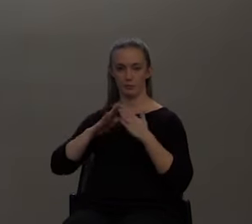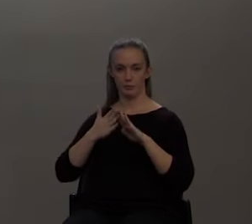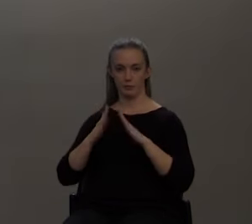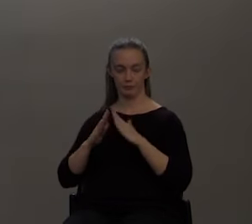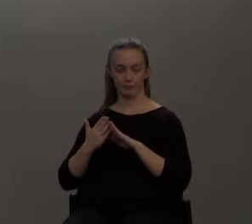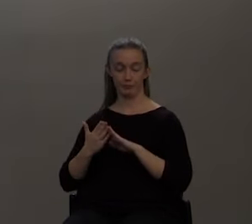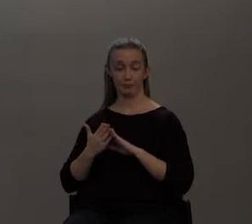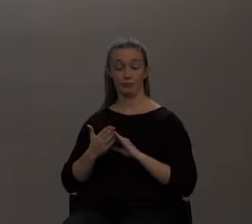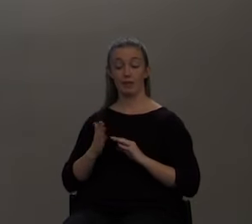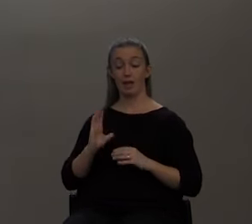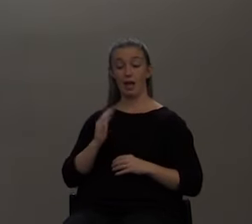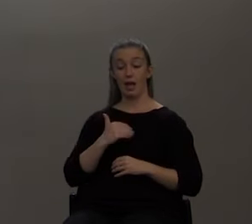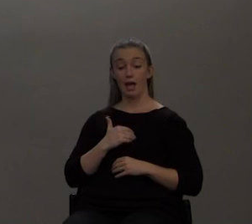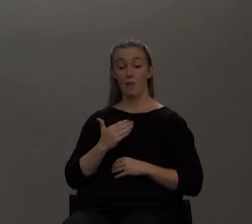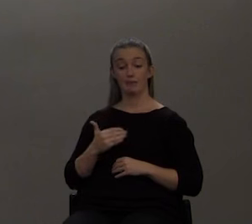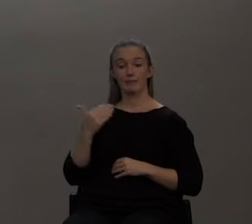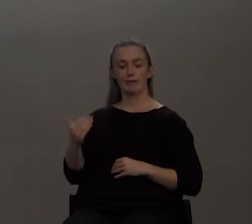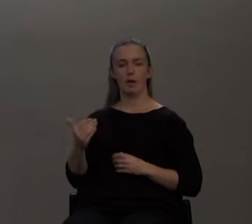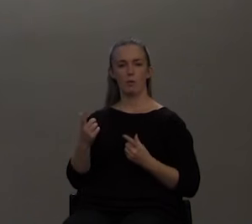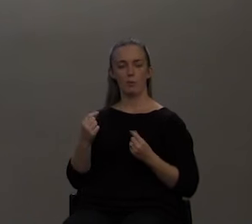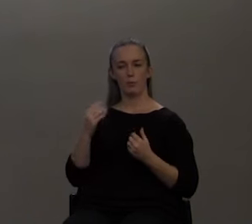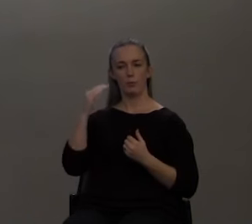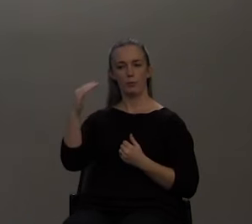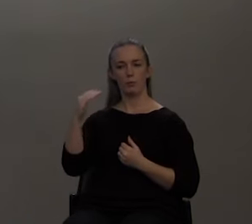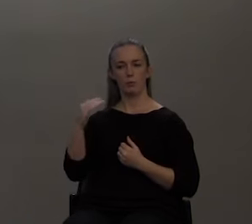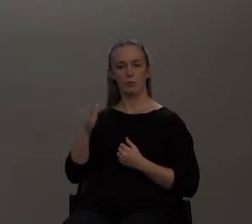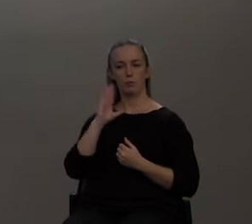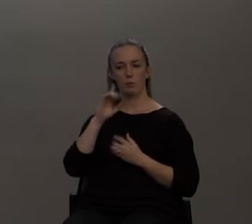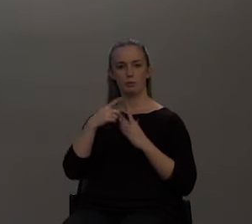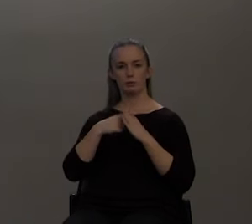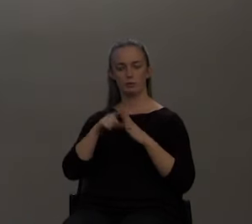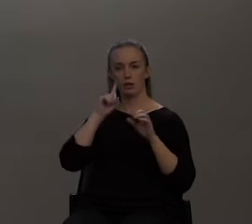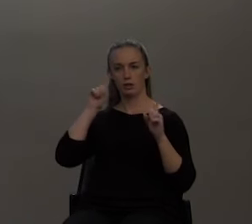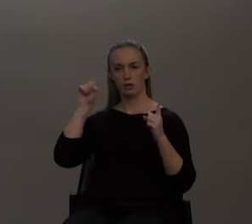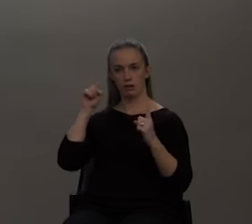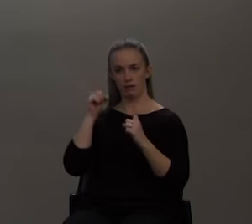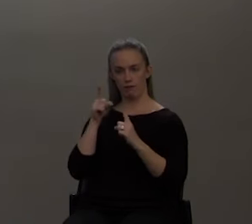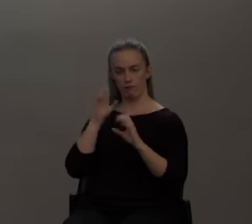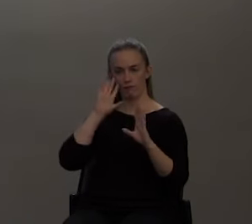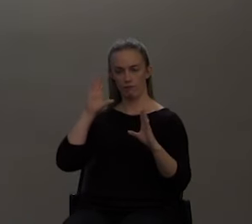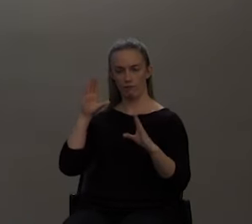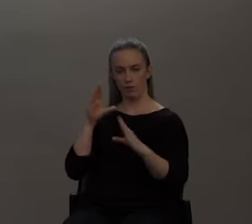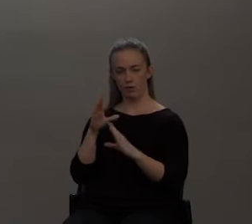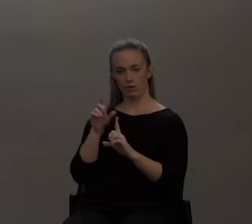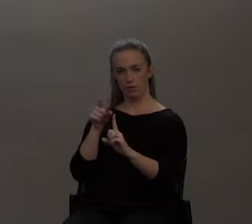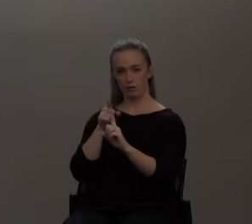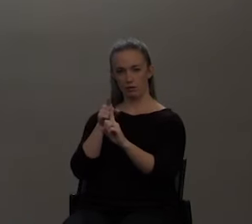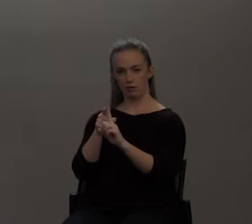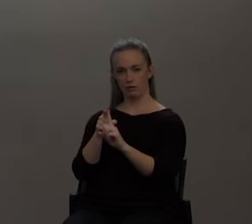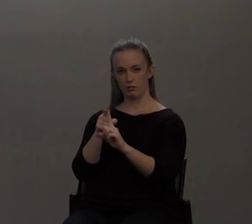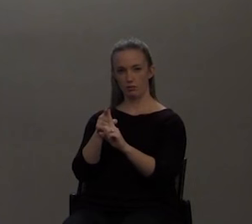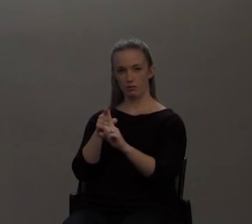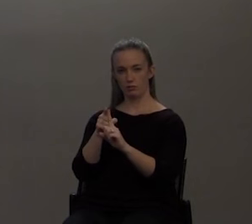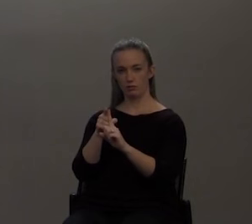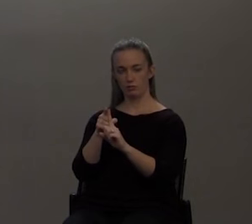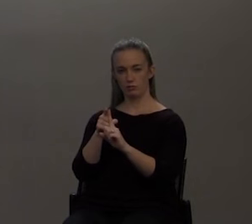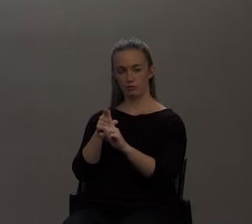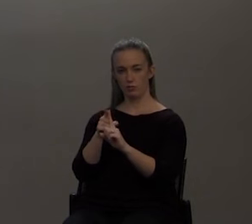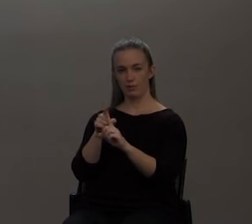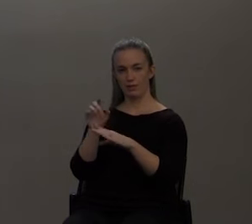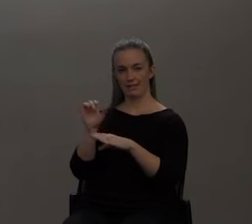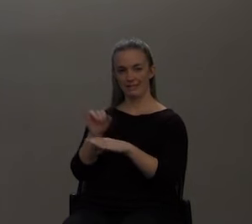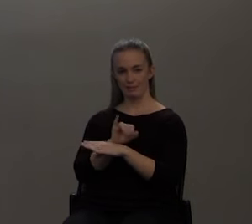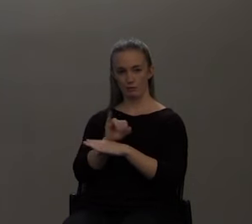our next steps are to start really focusing in on the target industries that have the